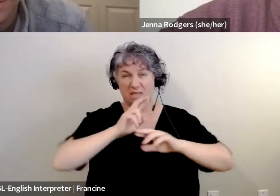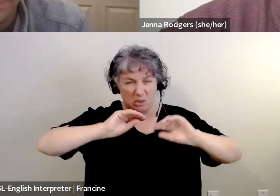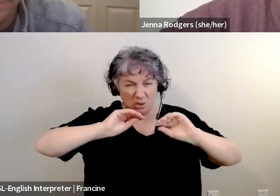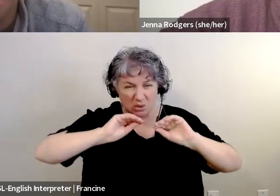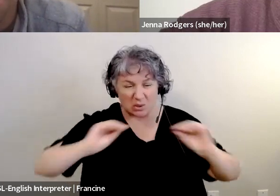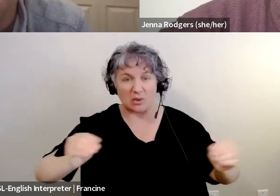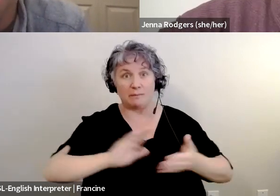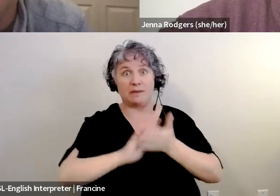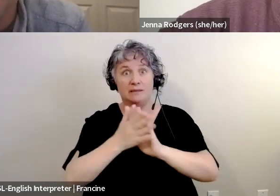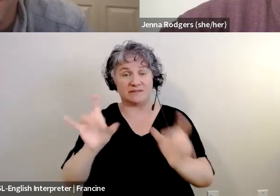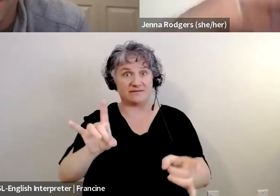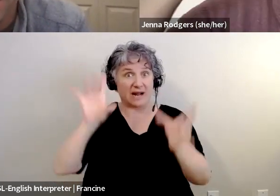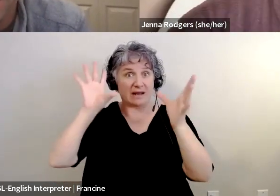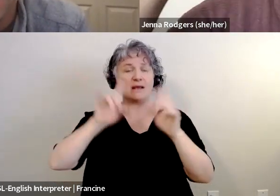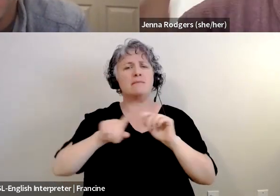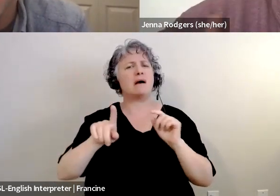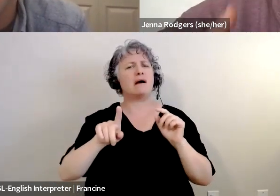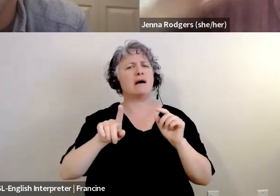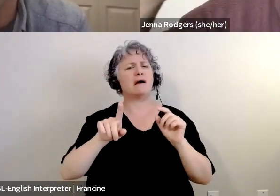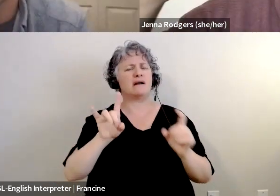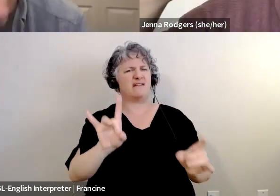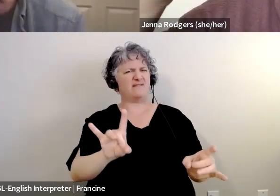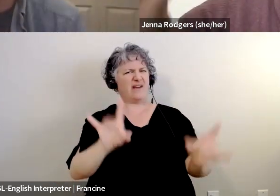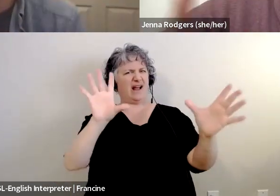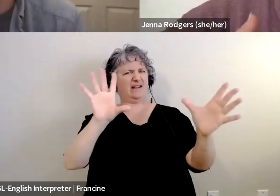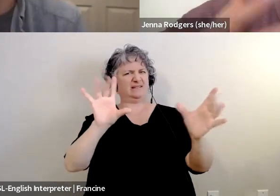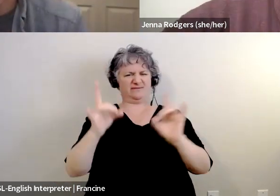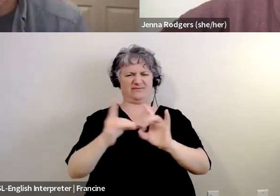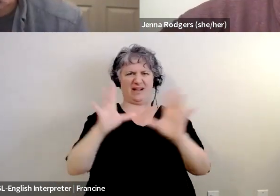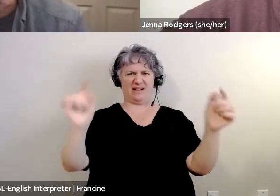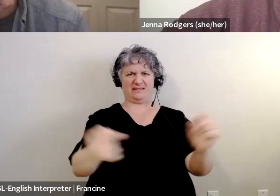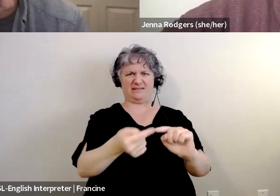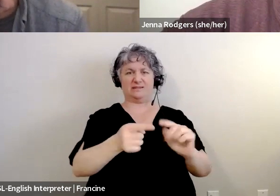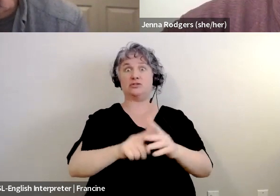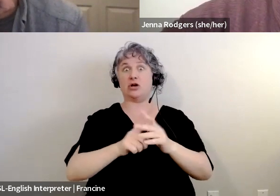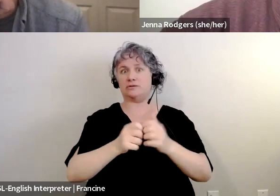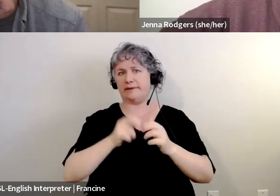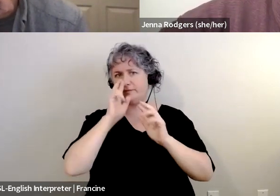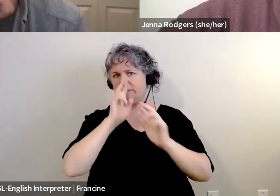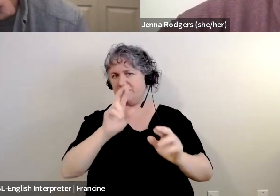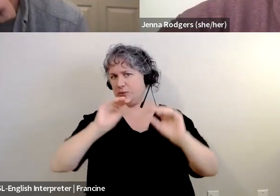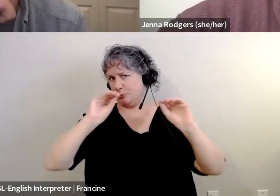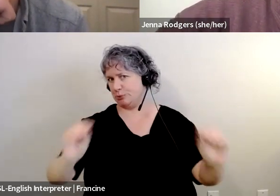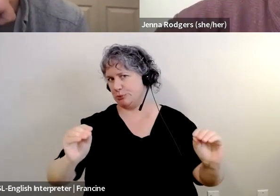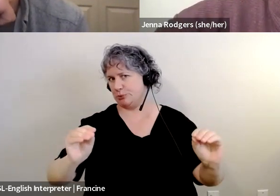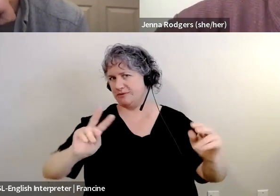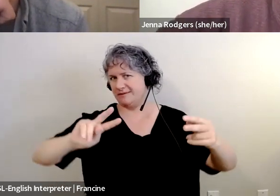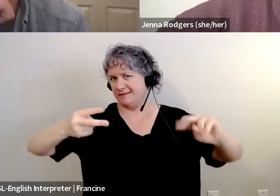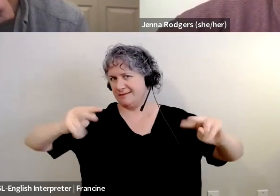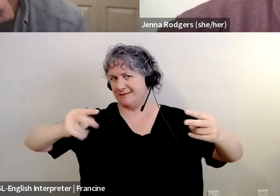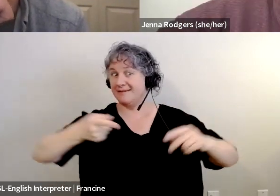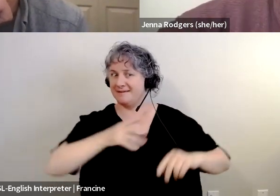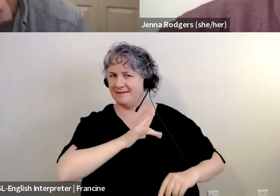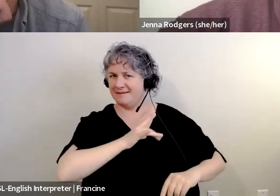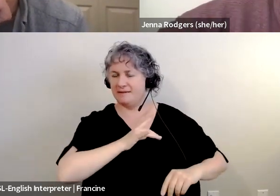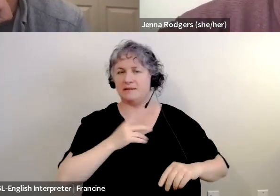with disrespect. And as we think about that quote, and Stafford will talk a little bit about what that means,